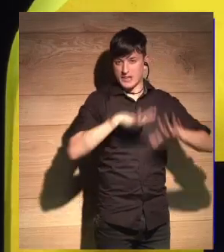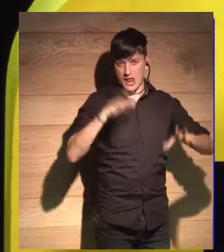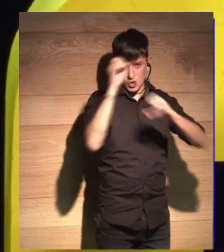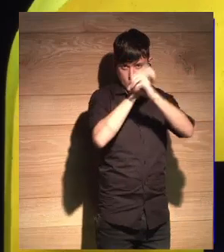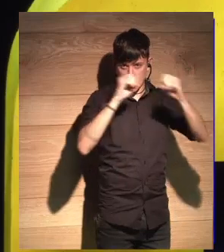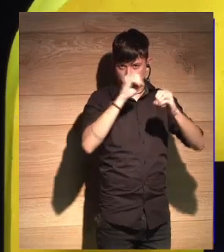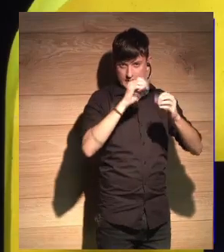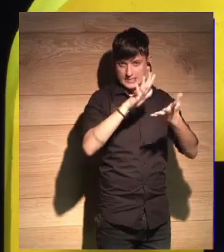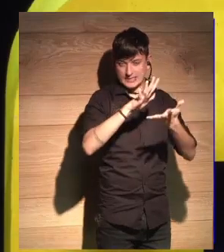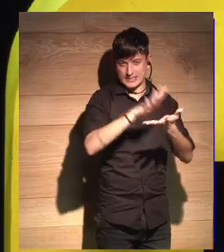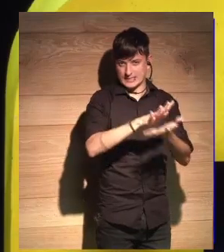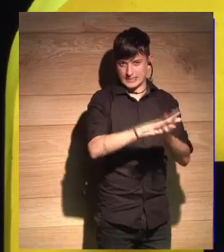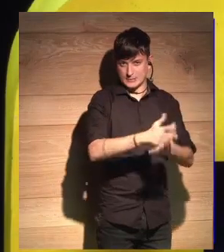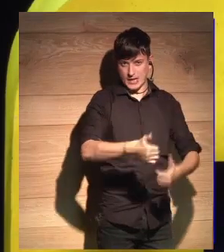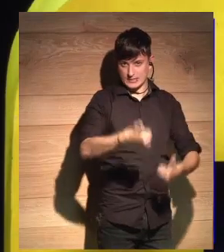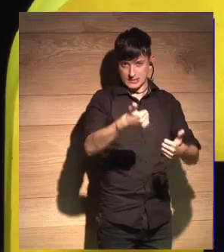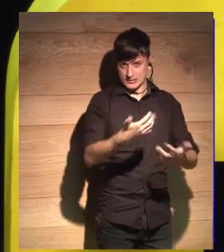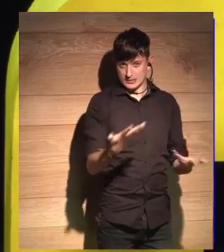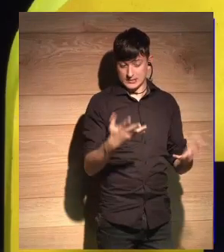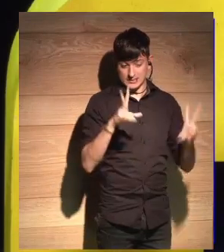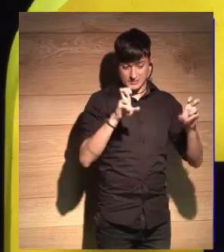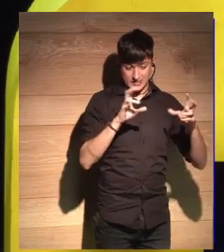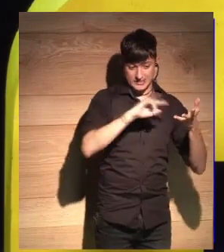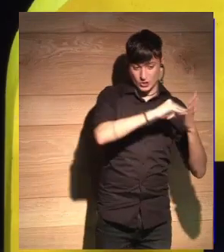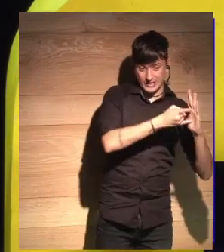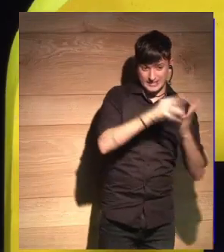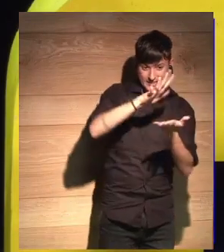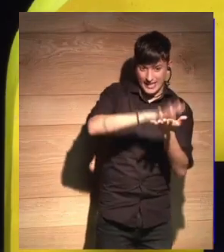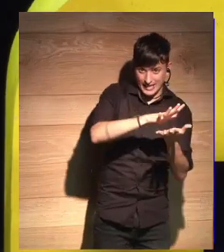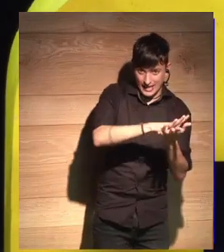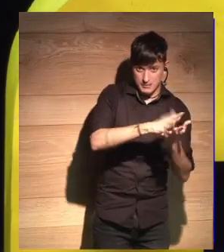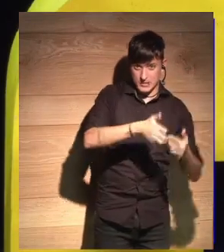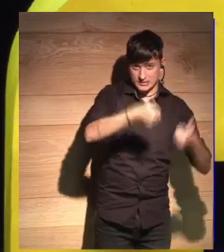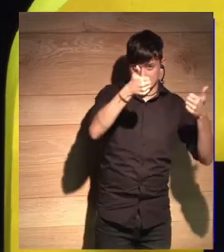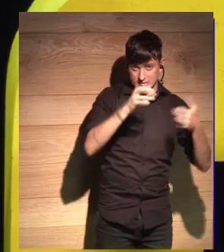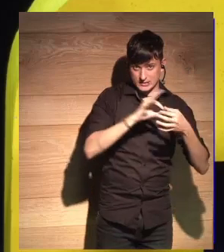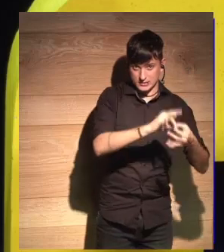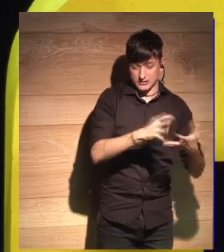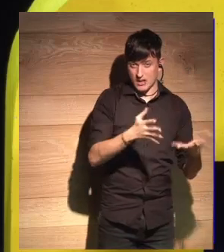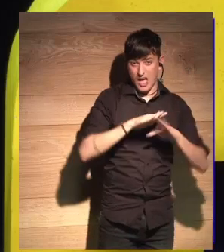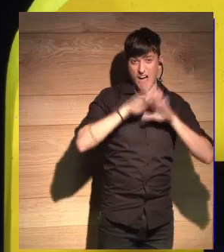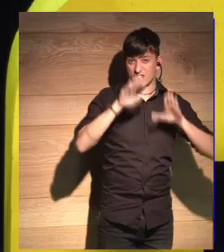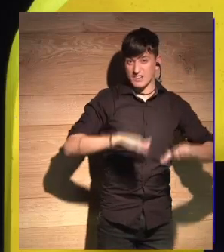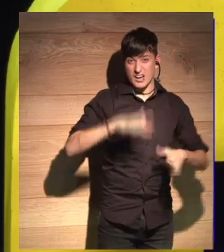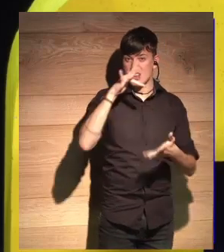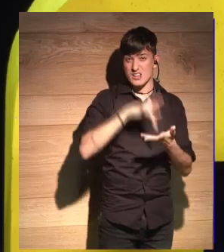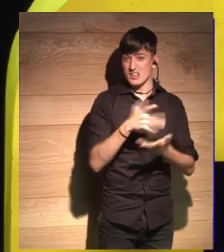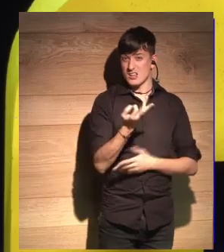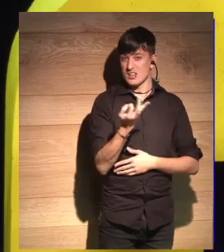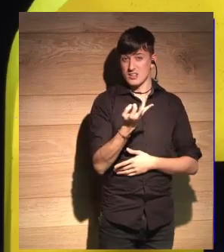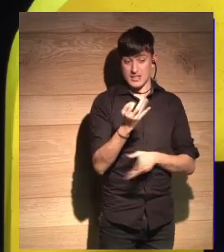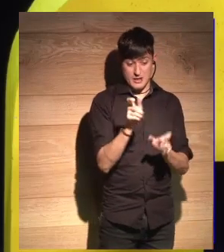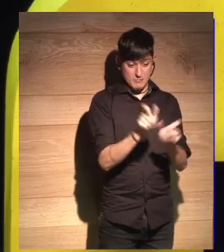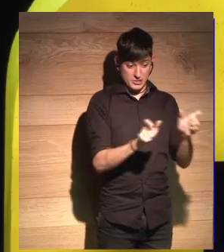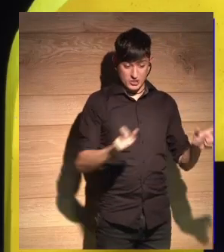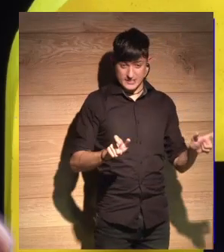have your wellness, and just click some buttons and you're well. You know, but what's really going on is that people are not learning